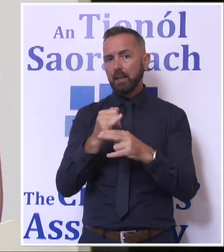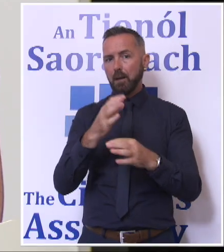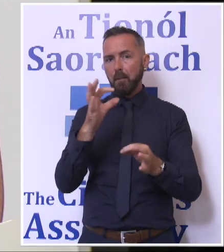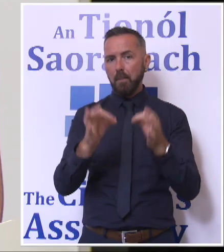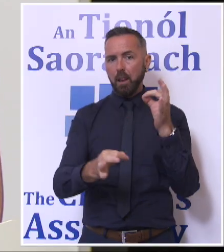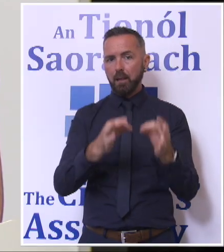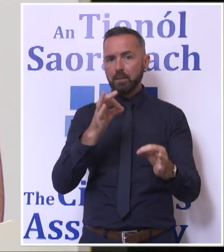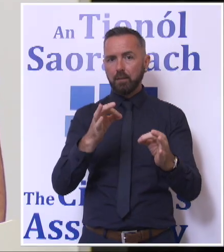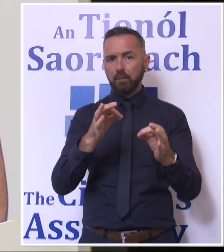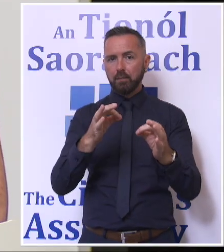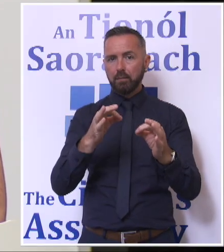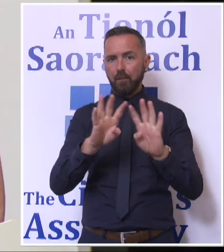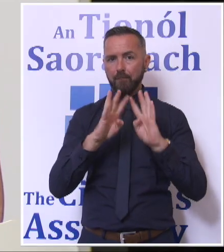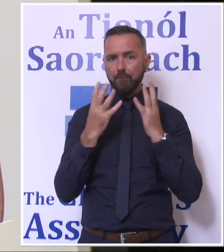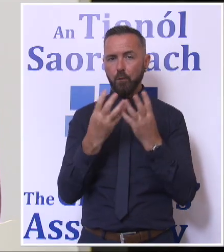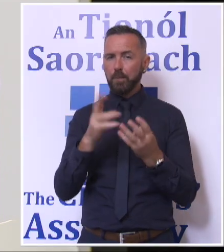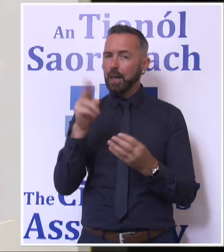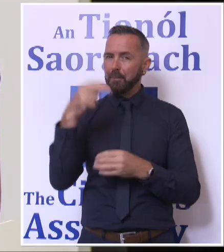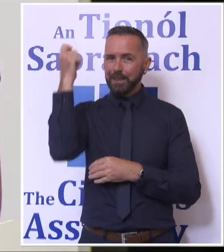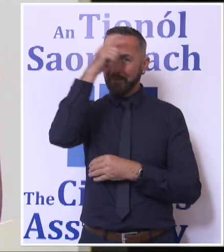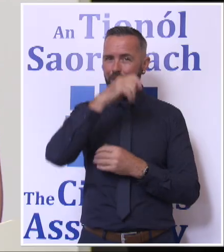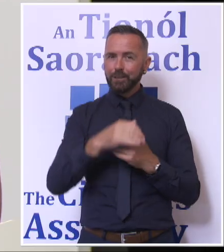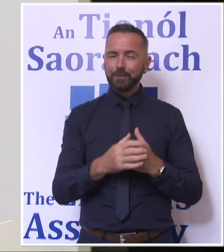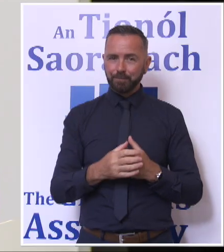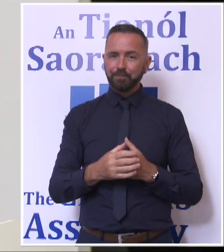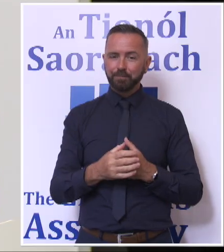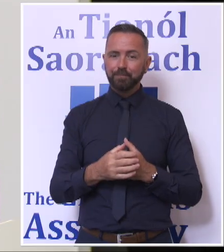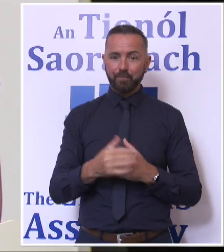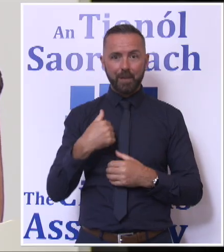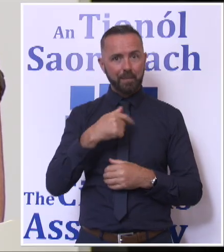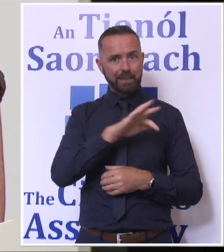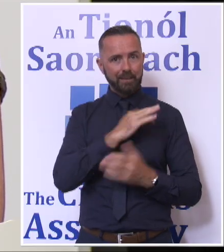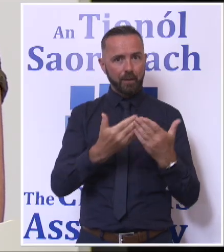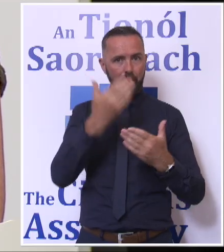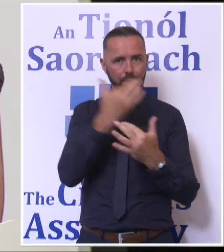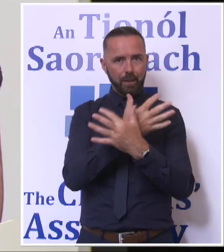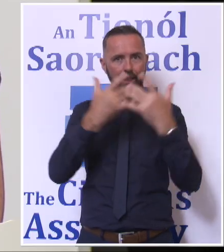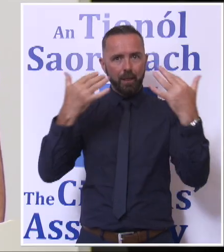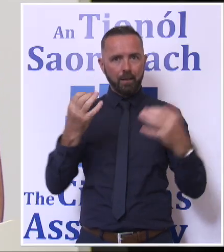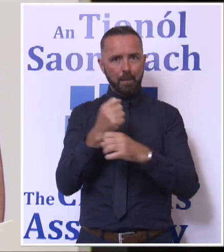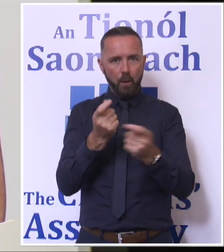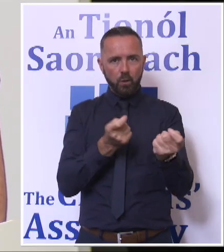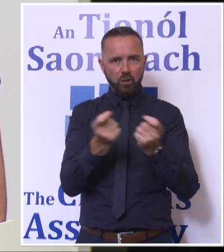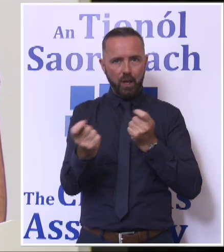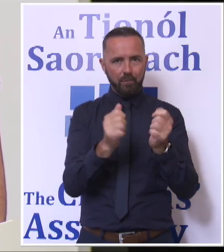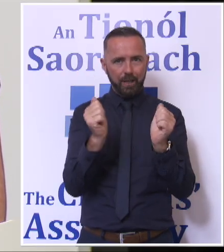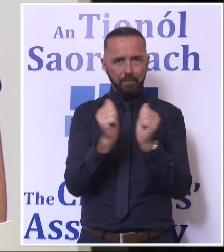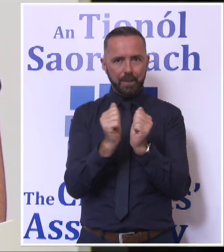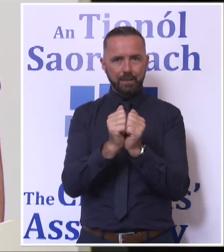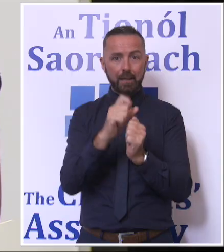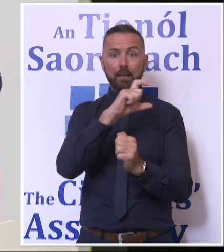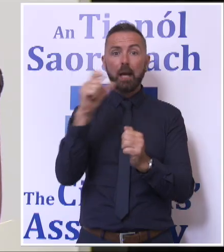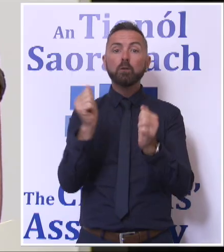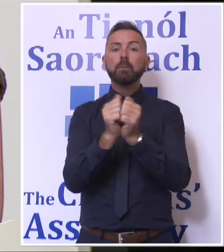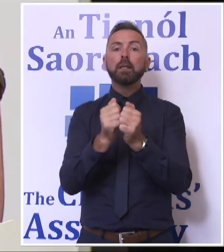political forum, this can be very challenging, and I have learned a lot, I can tell you. Our council meetings are